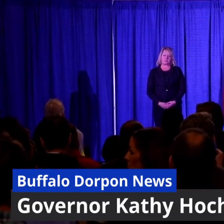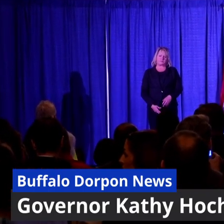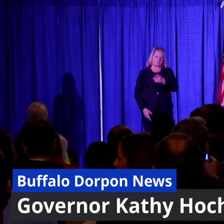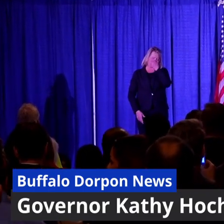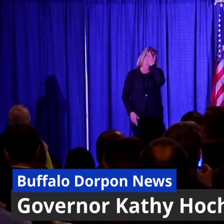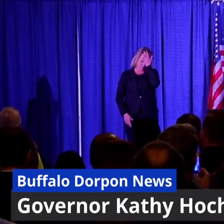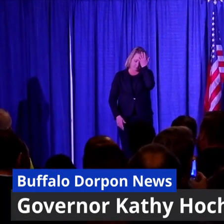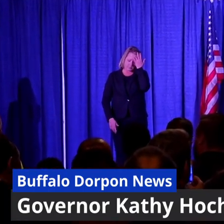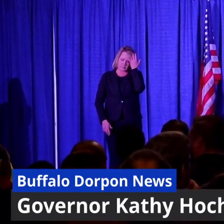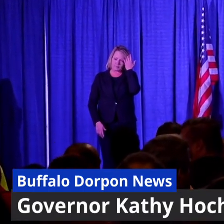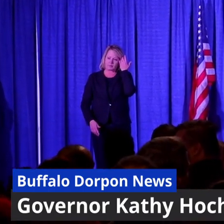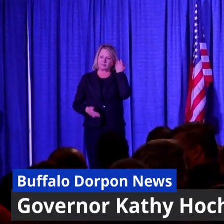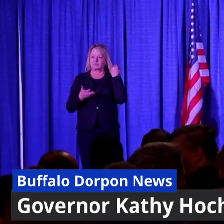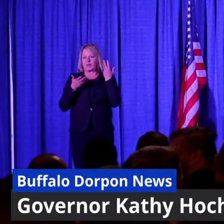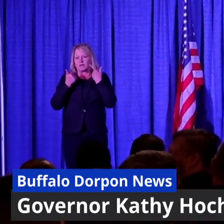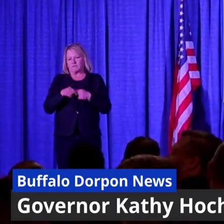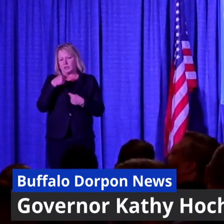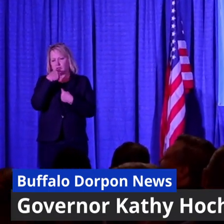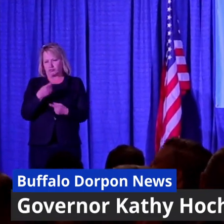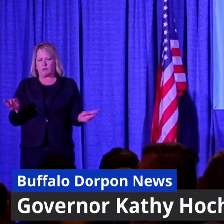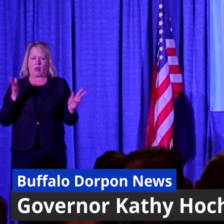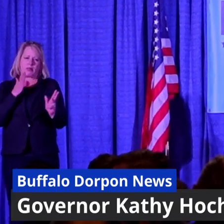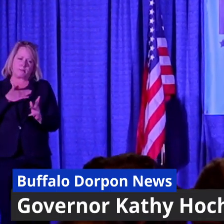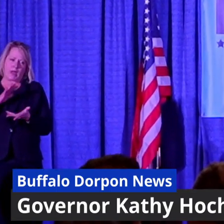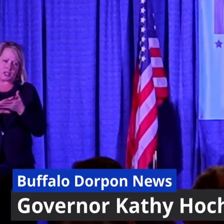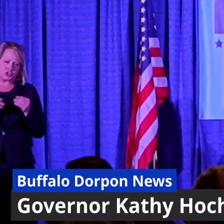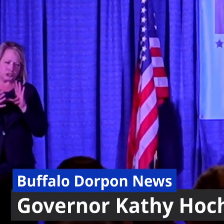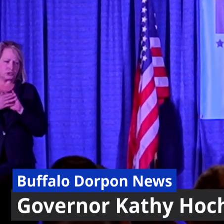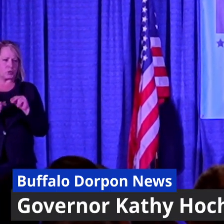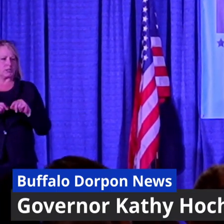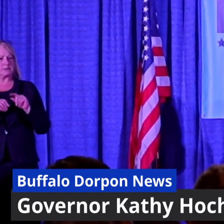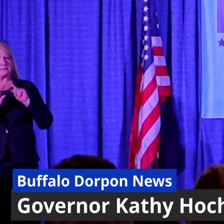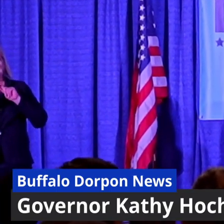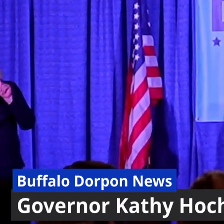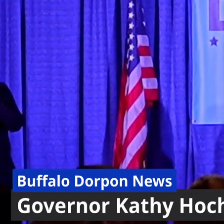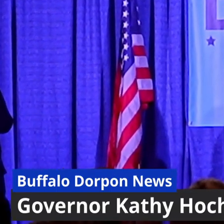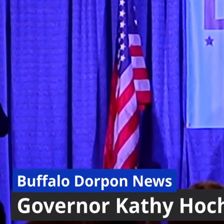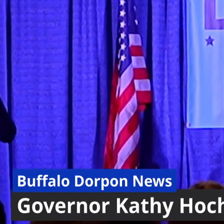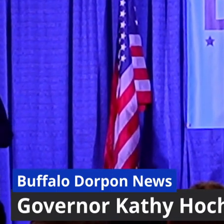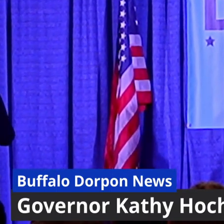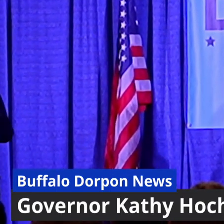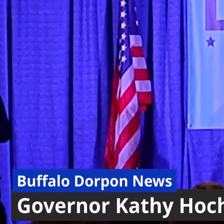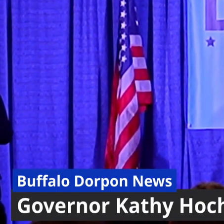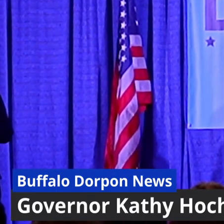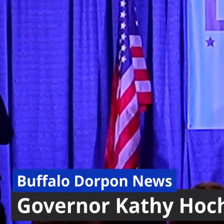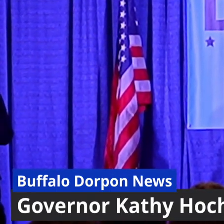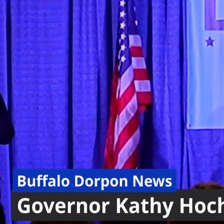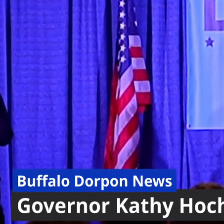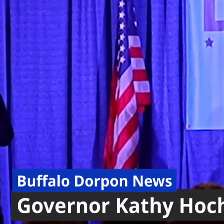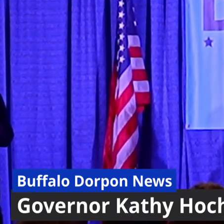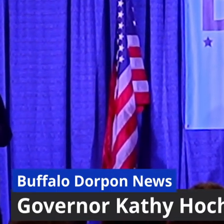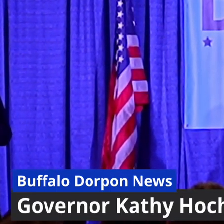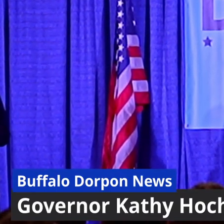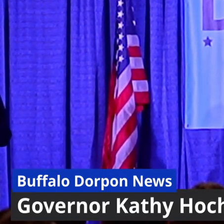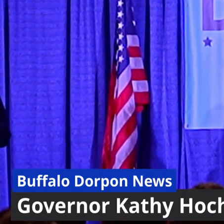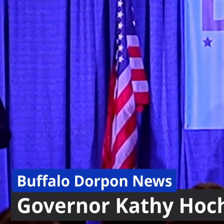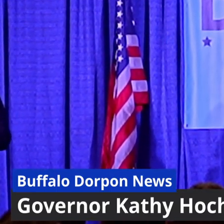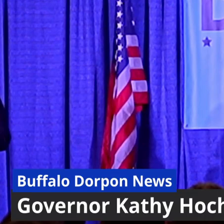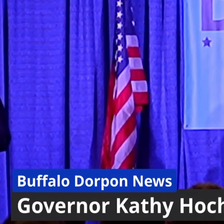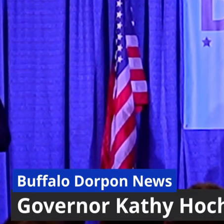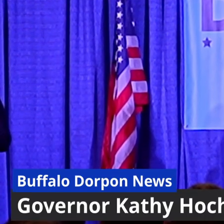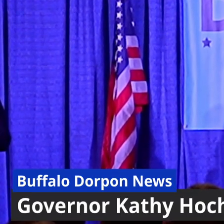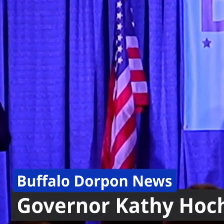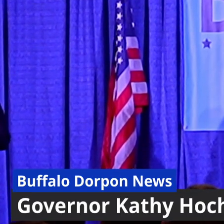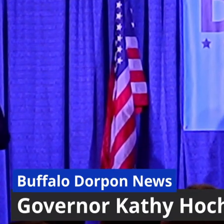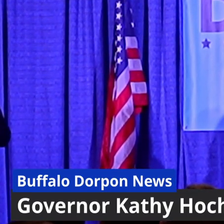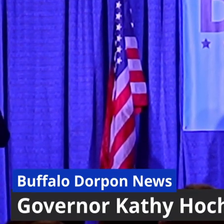governor. I've told my story many times in churches and places all over the state. It always comes back to me talking